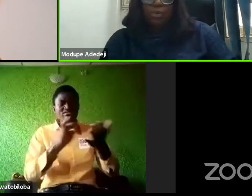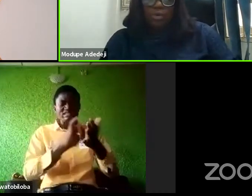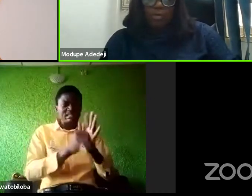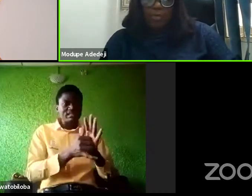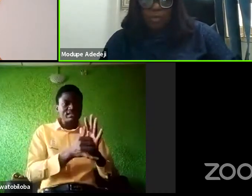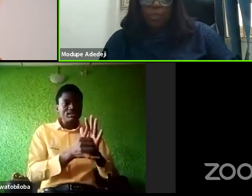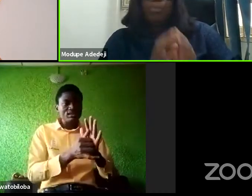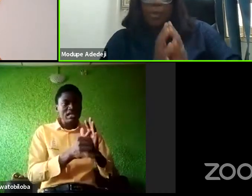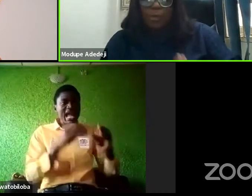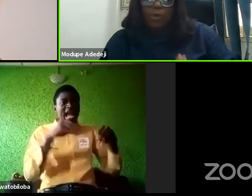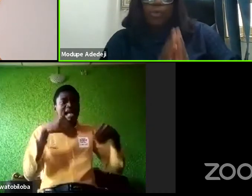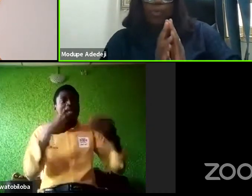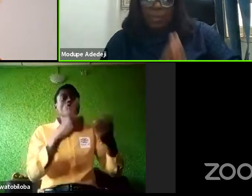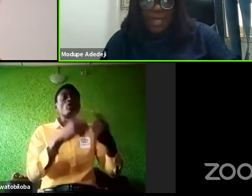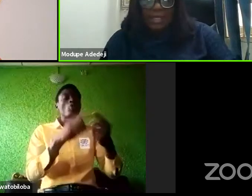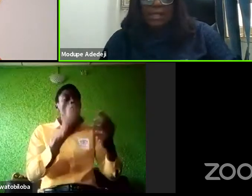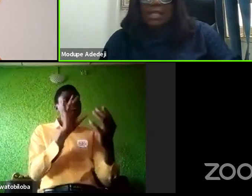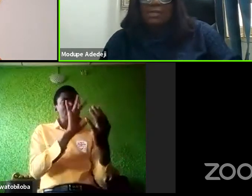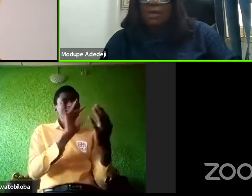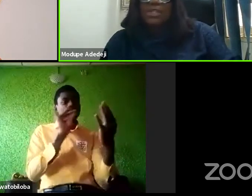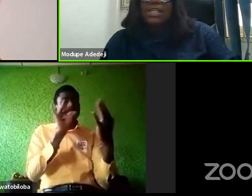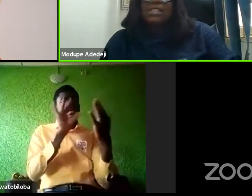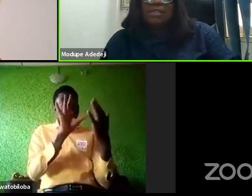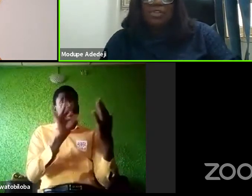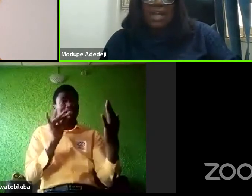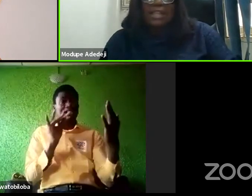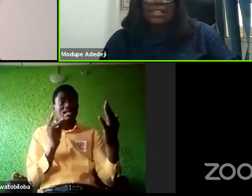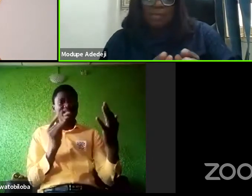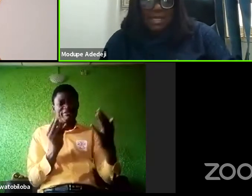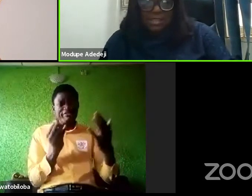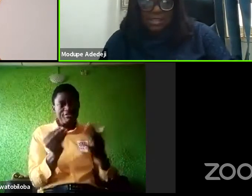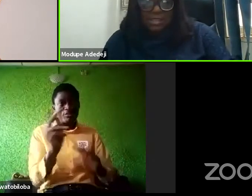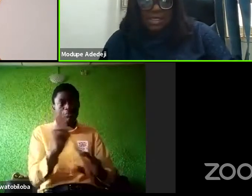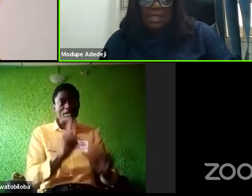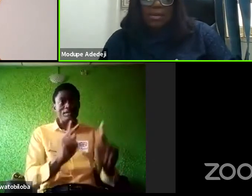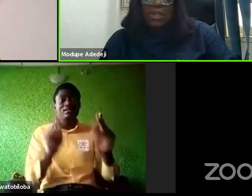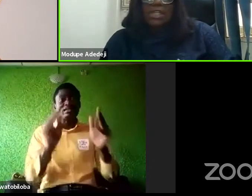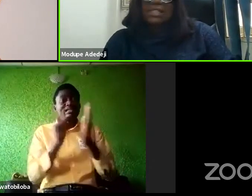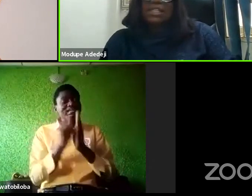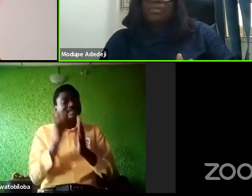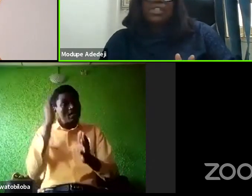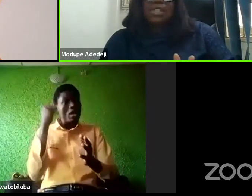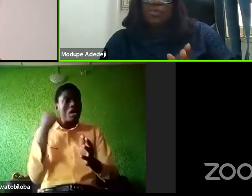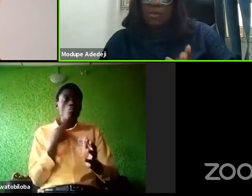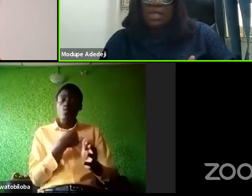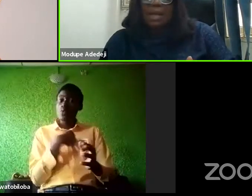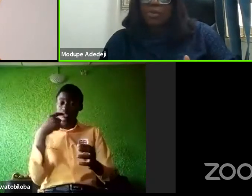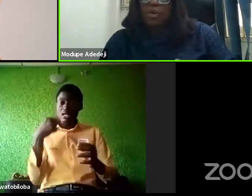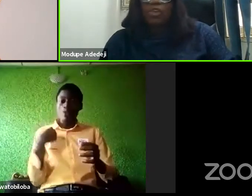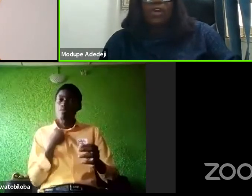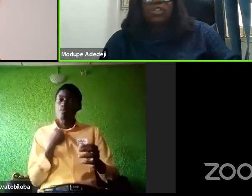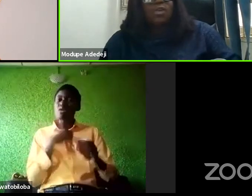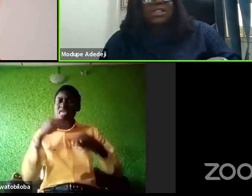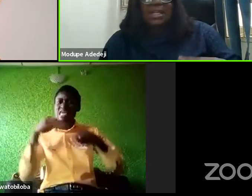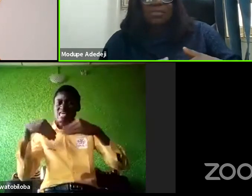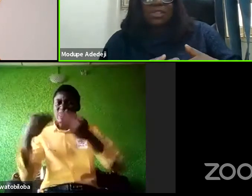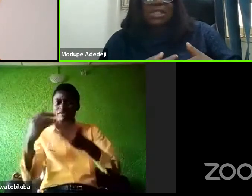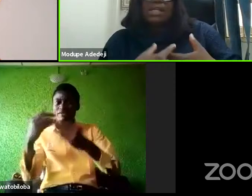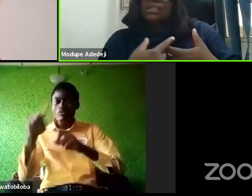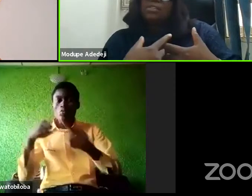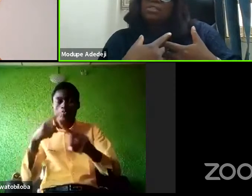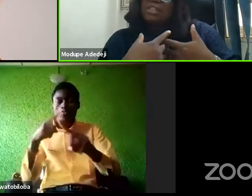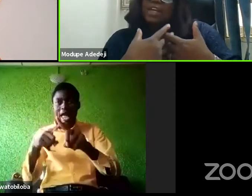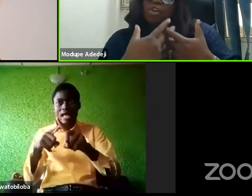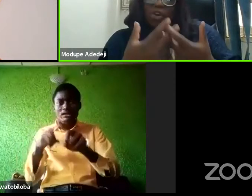selected few. People, women, that's why we say it's given at demand. Meaning that if the symptoms are becoming, you first of all start